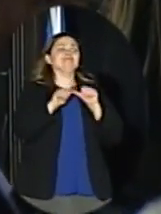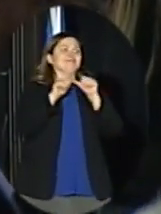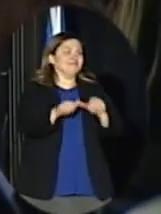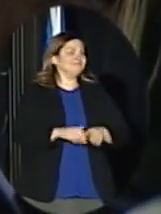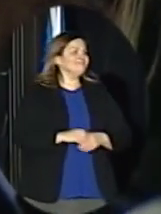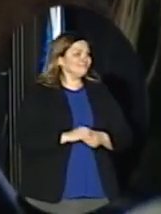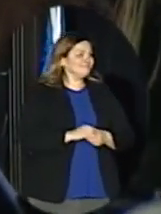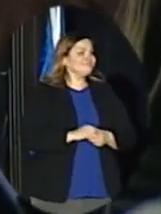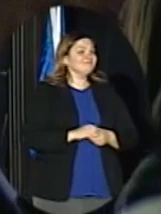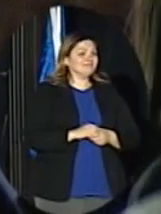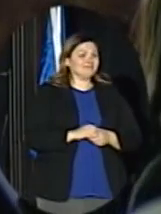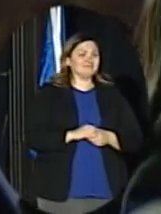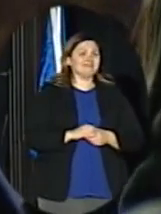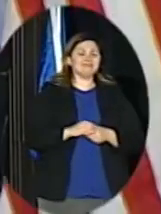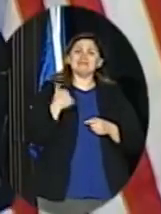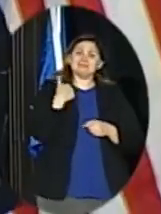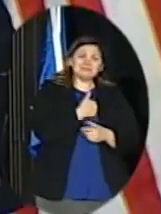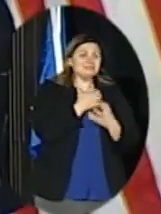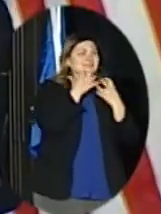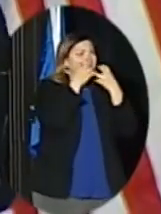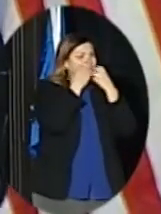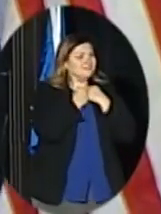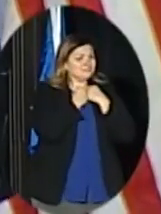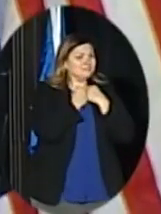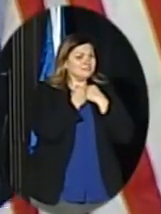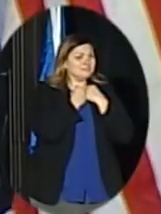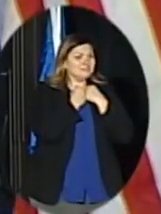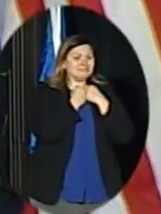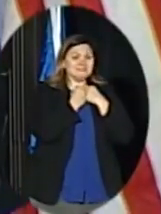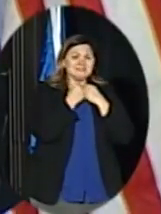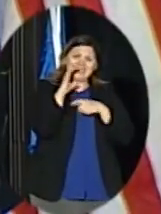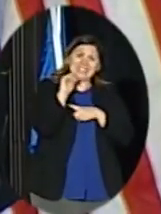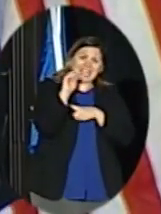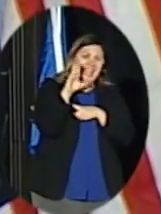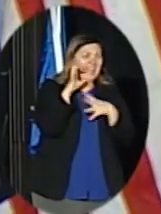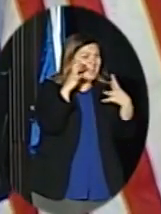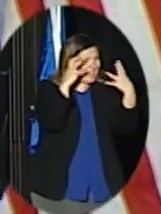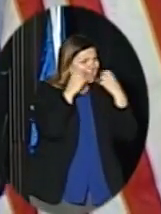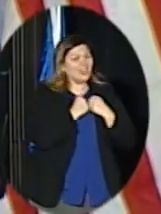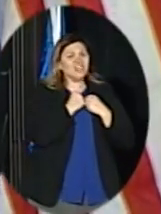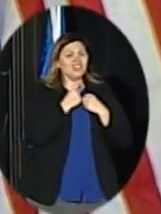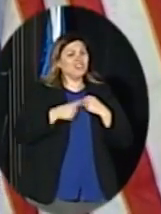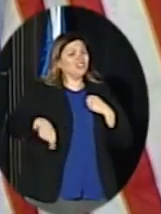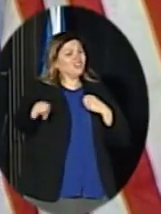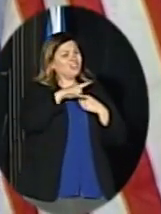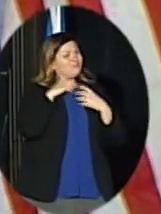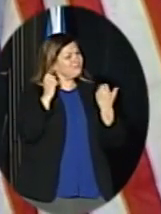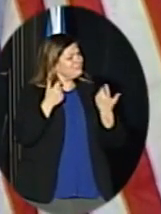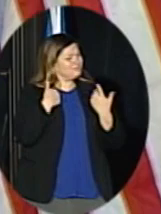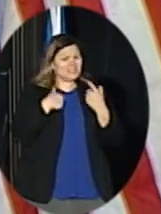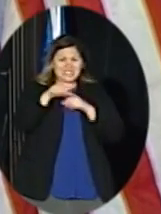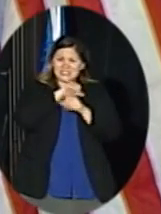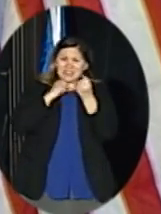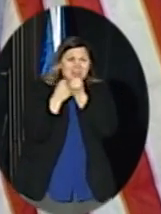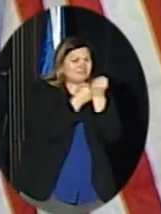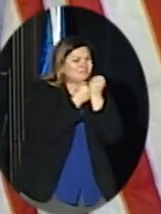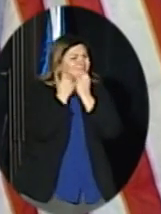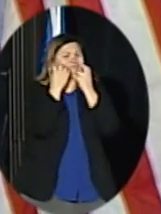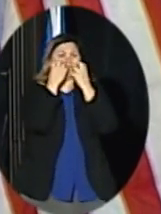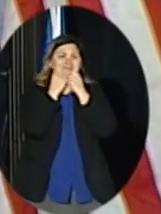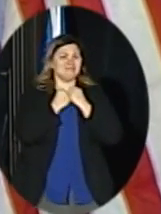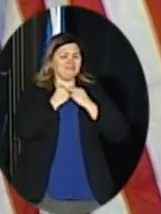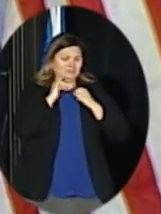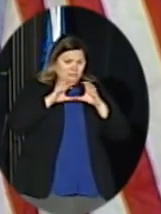We care. We care. We care for each other at the most local and intimate